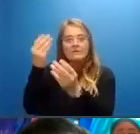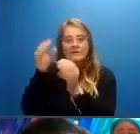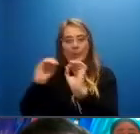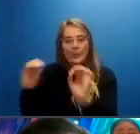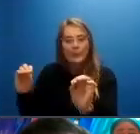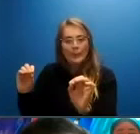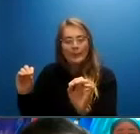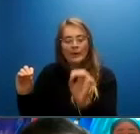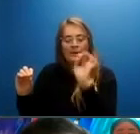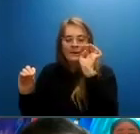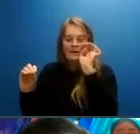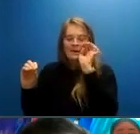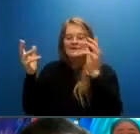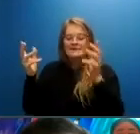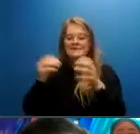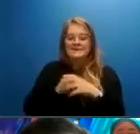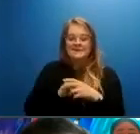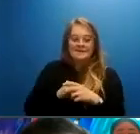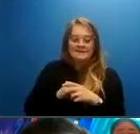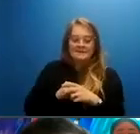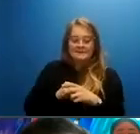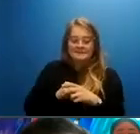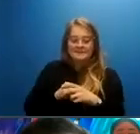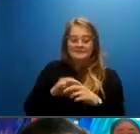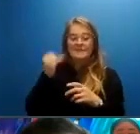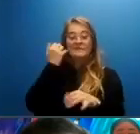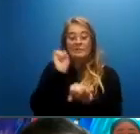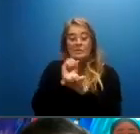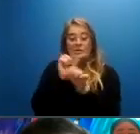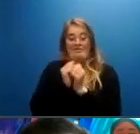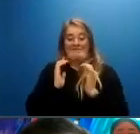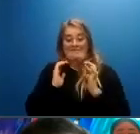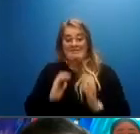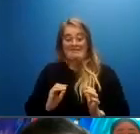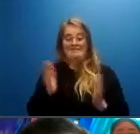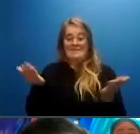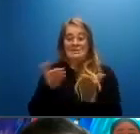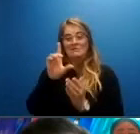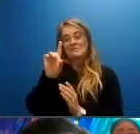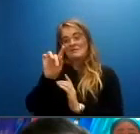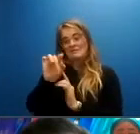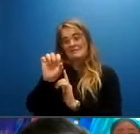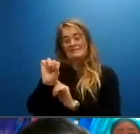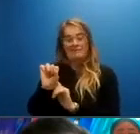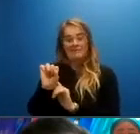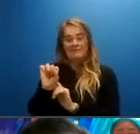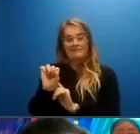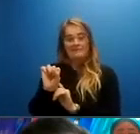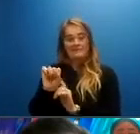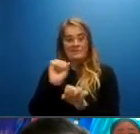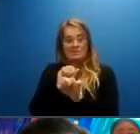that when we are working with our clients here in the downtown east side, that if